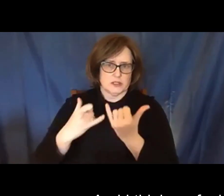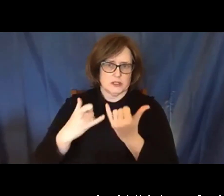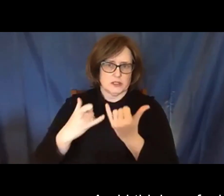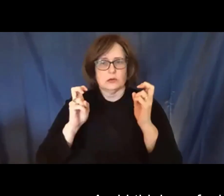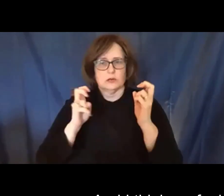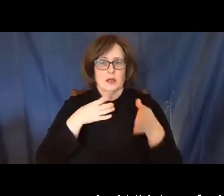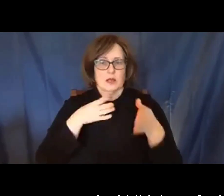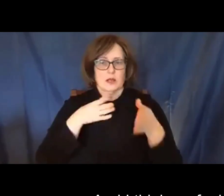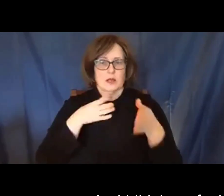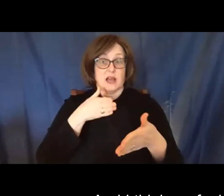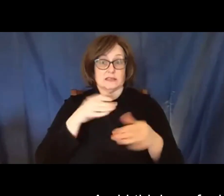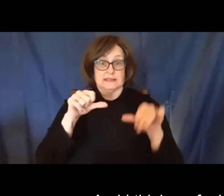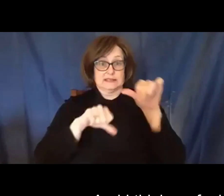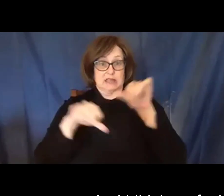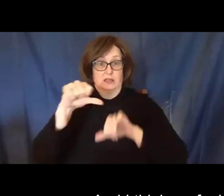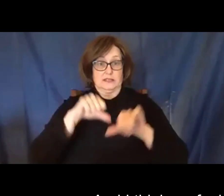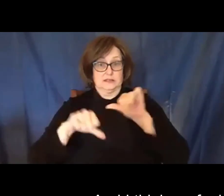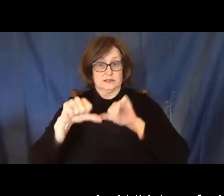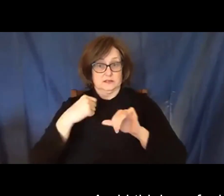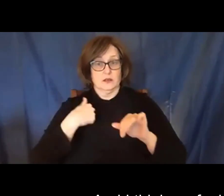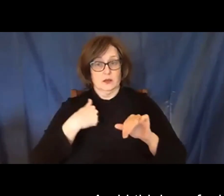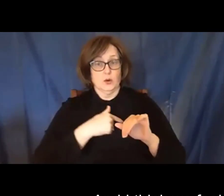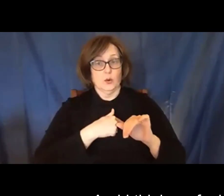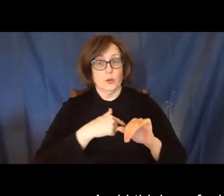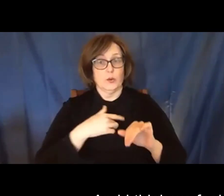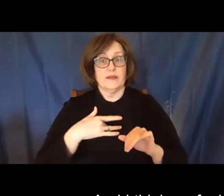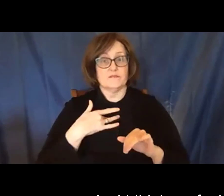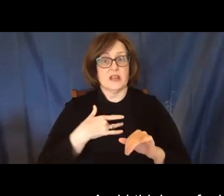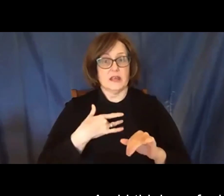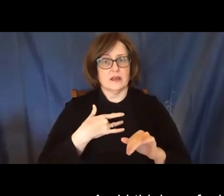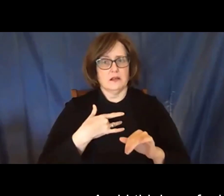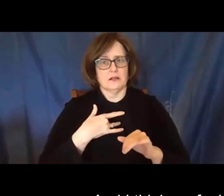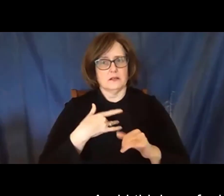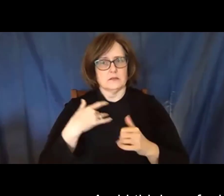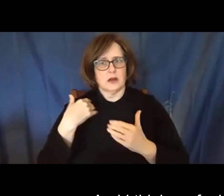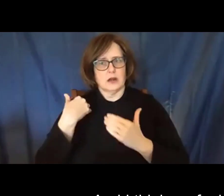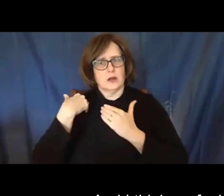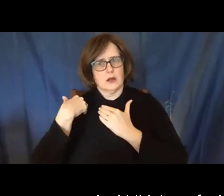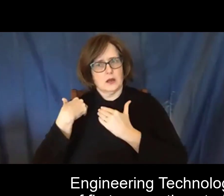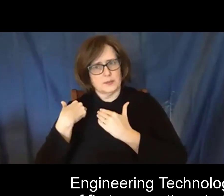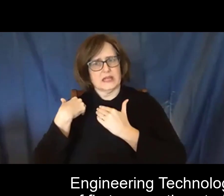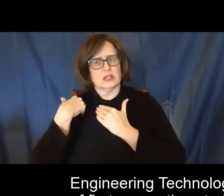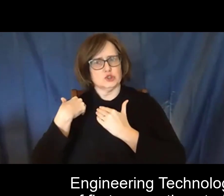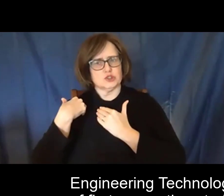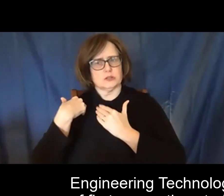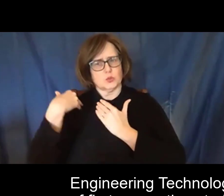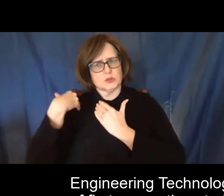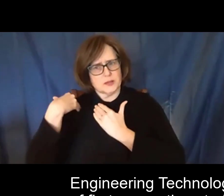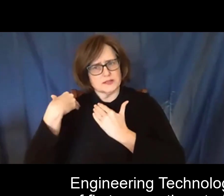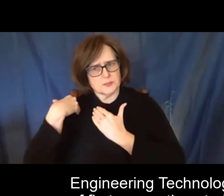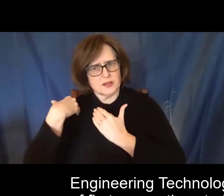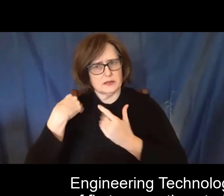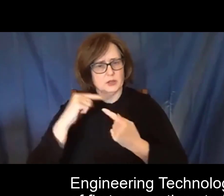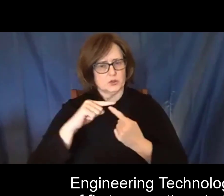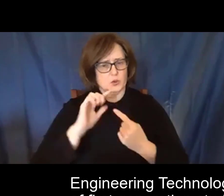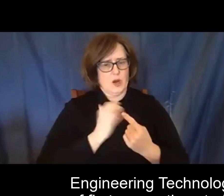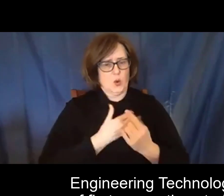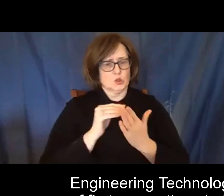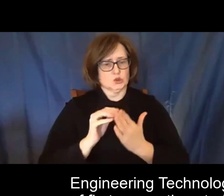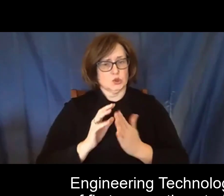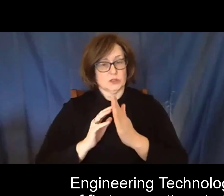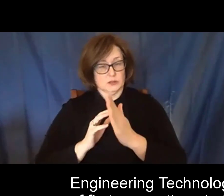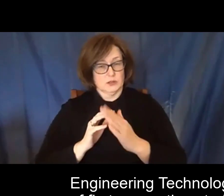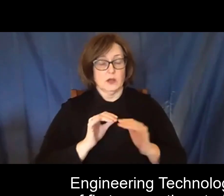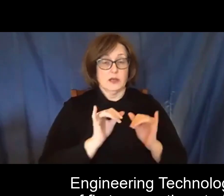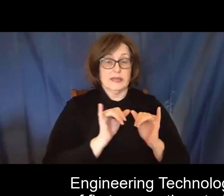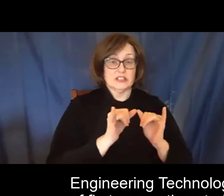think we feel a particular obligation, especially to our students. Engineering technology has a high